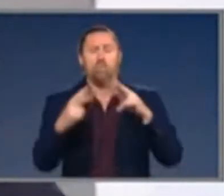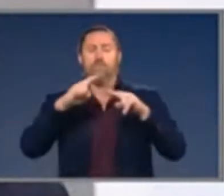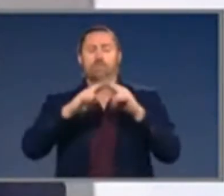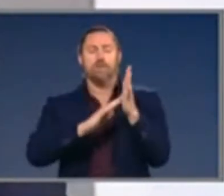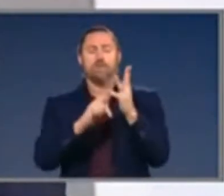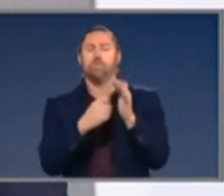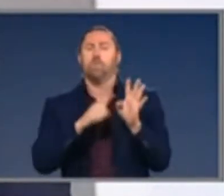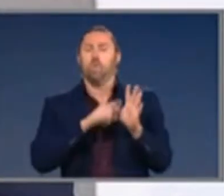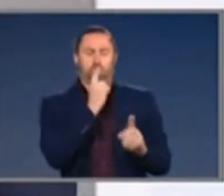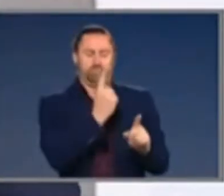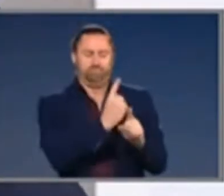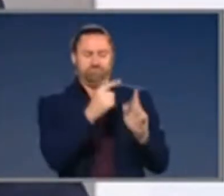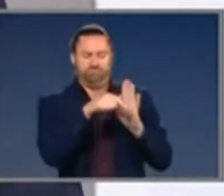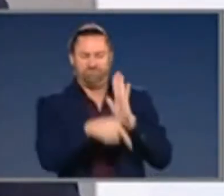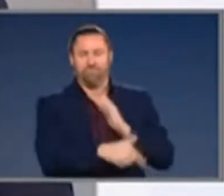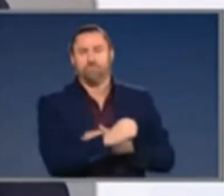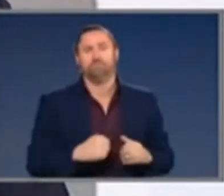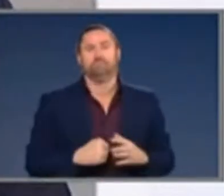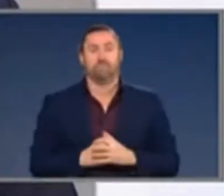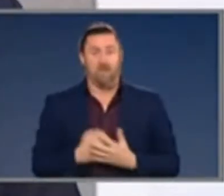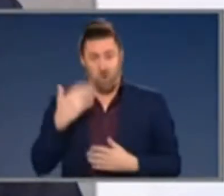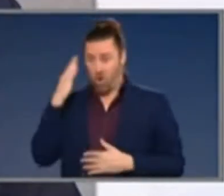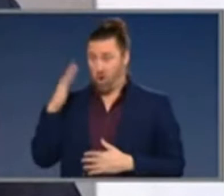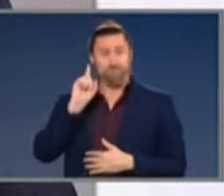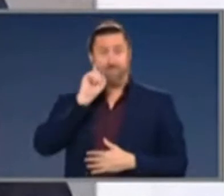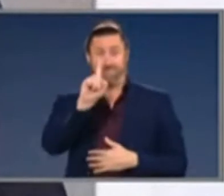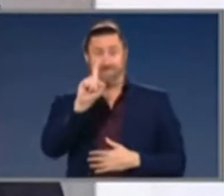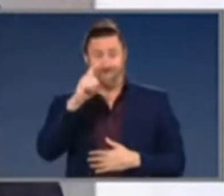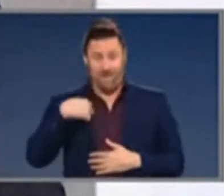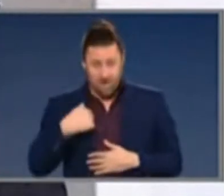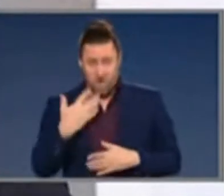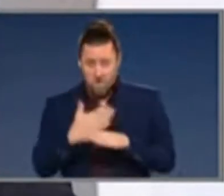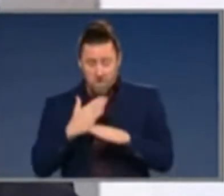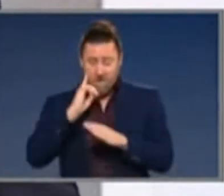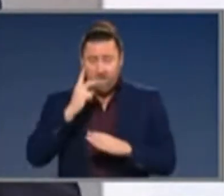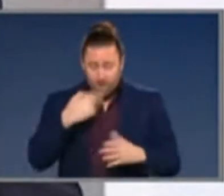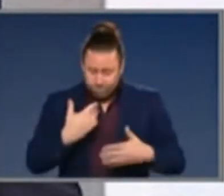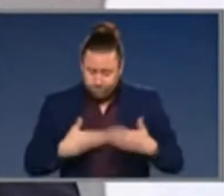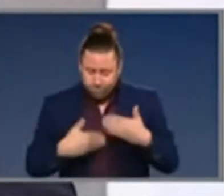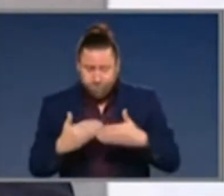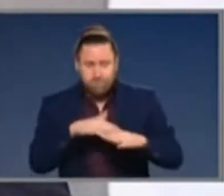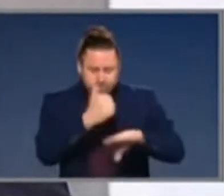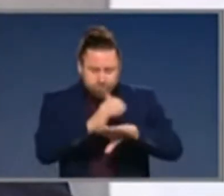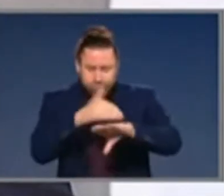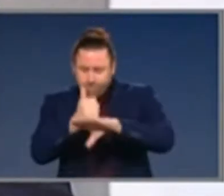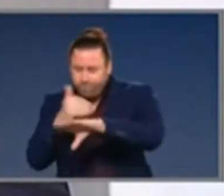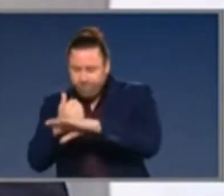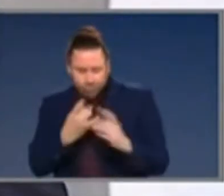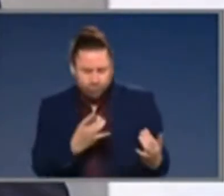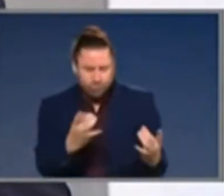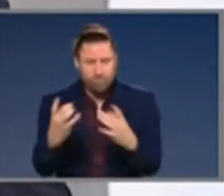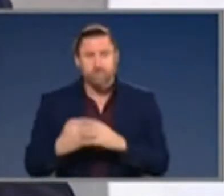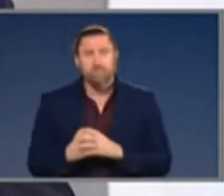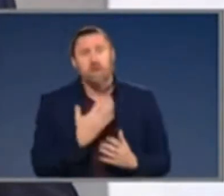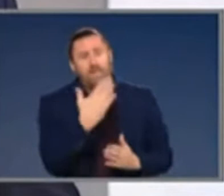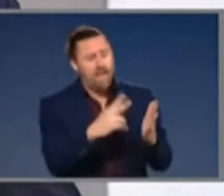response, but since returning yesterday, these are the things that have been put in place. I genuinely want to thank the Victorian Government